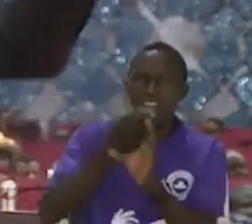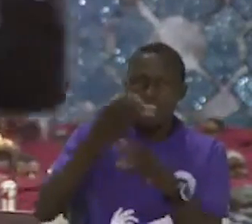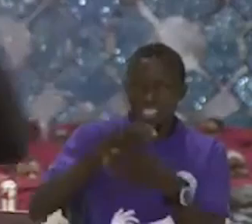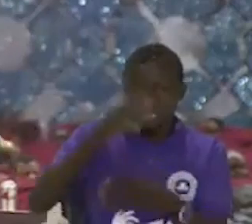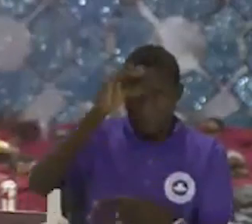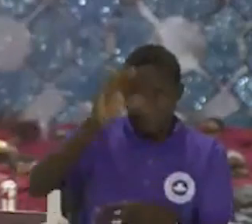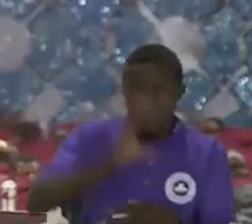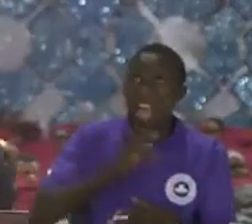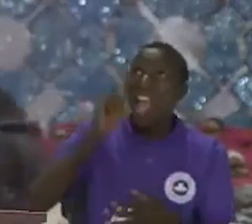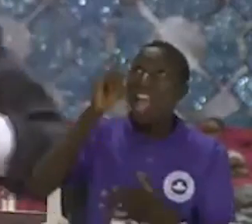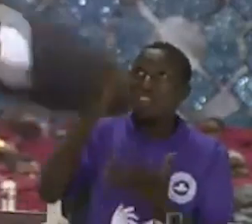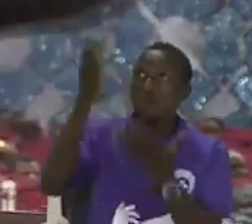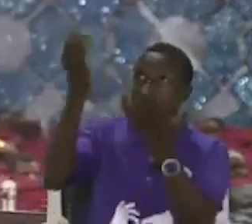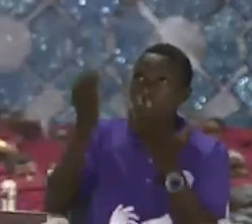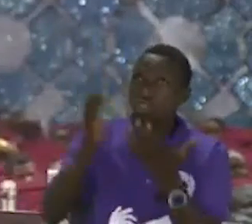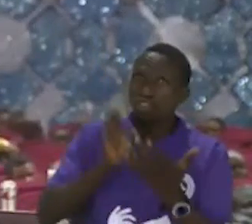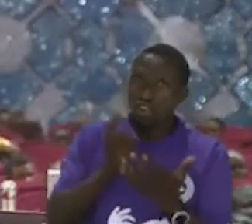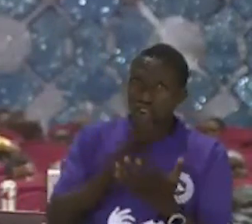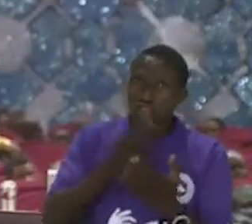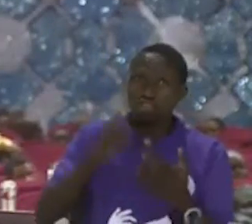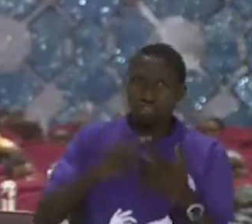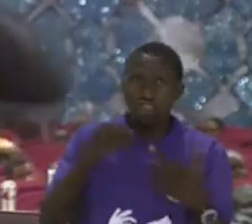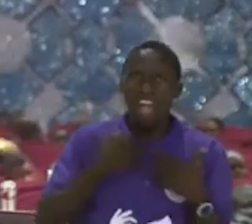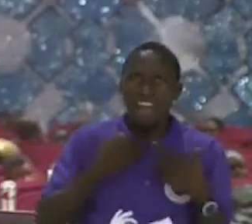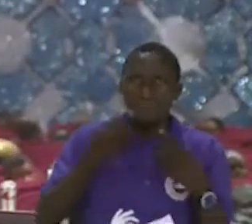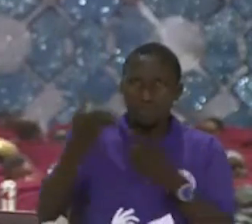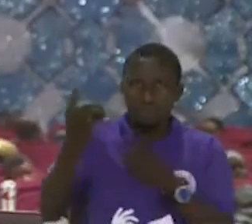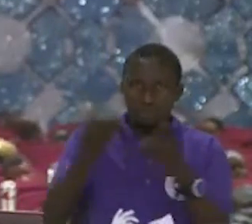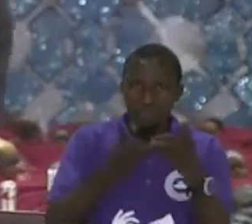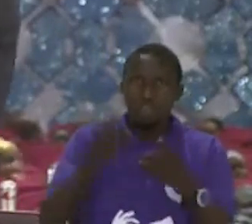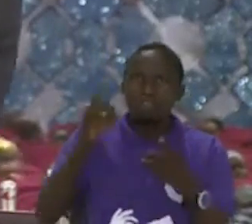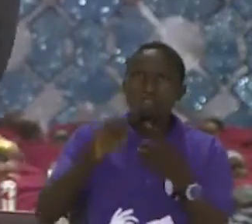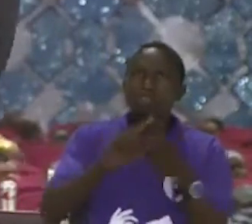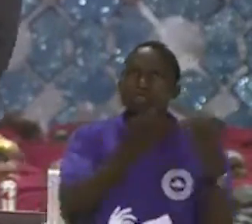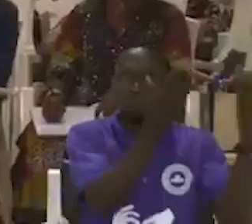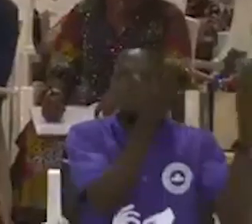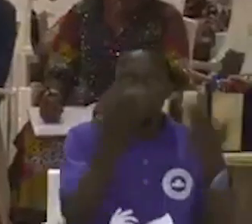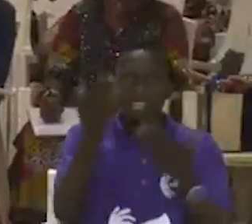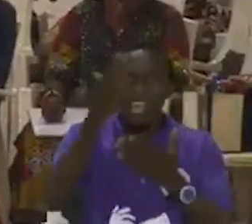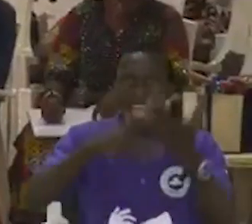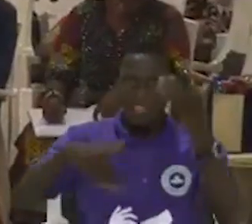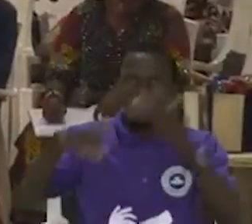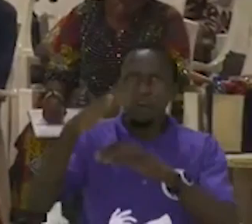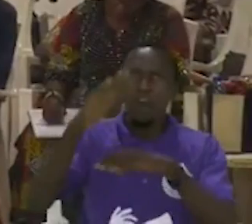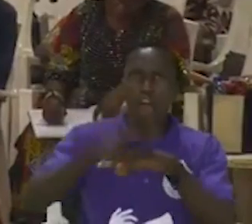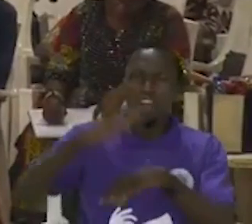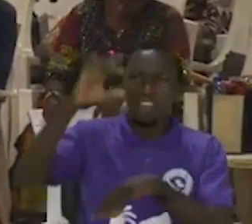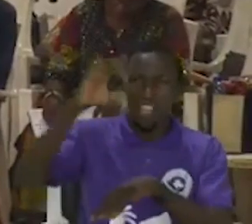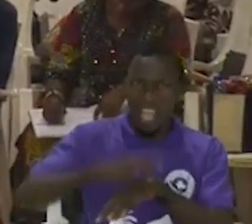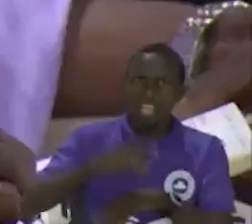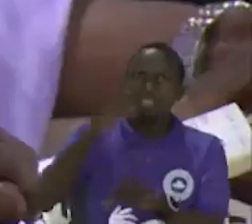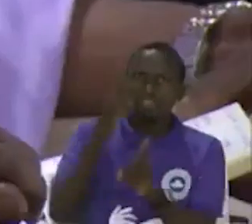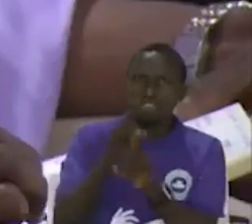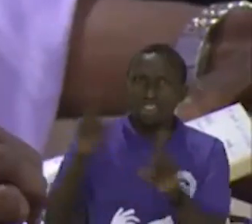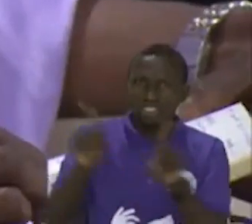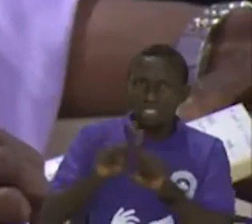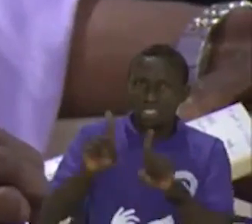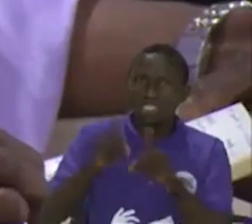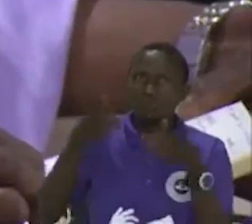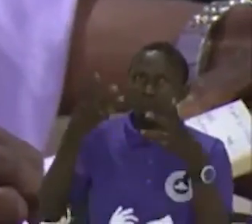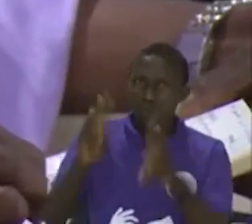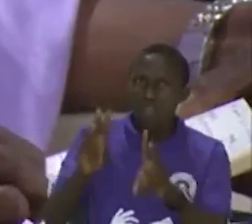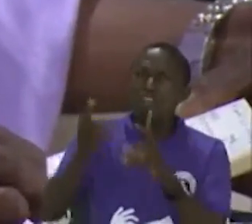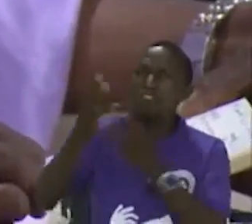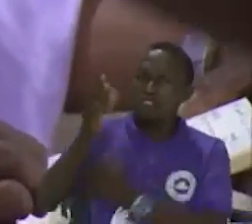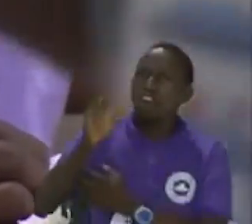us to have dominion so that we can bring heaven on earth. Make earth a similitude of heaven. Just the way God is ruling in